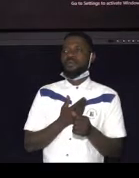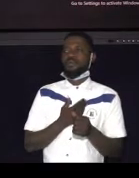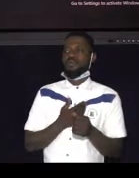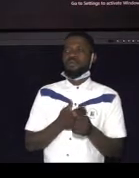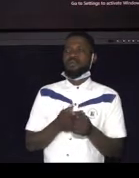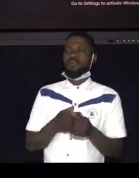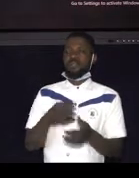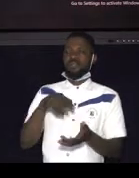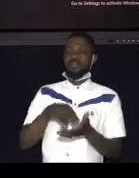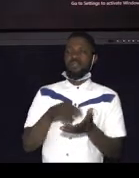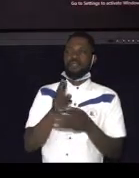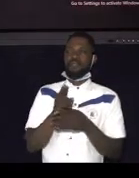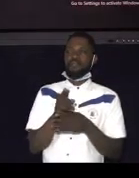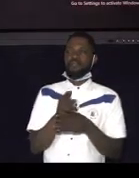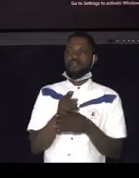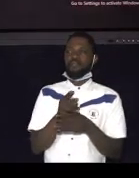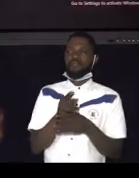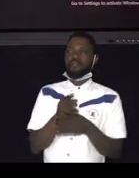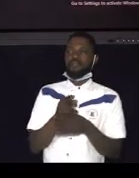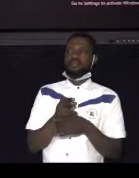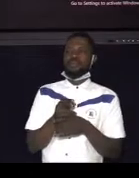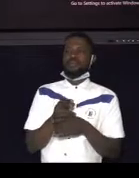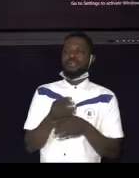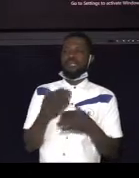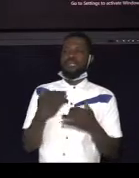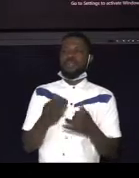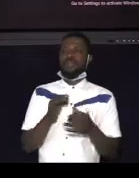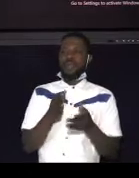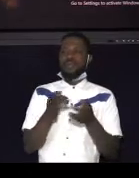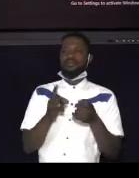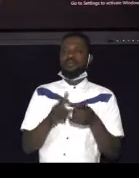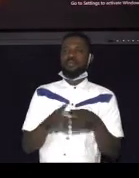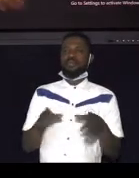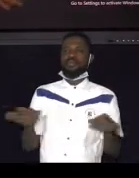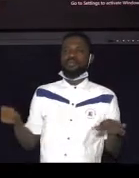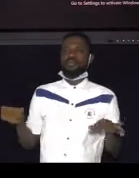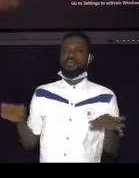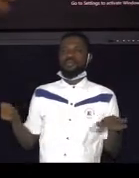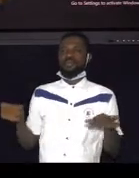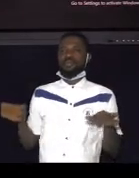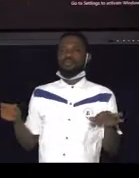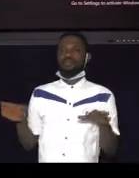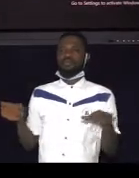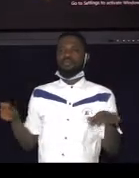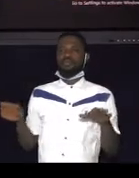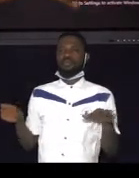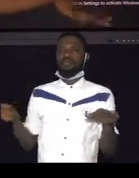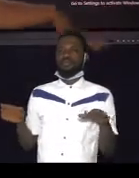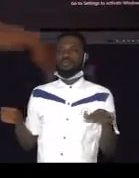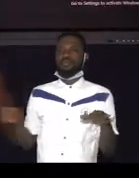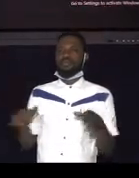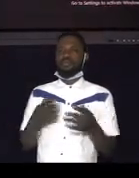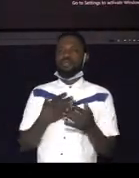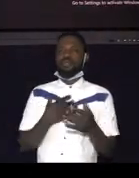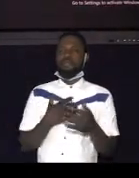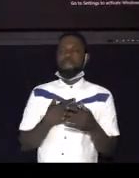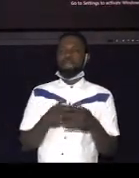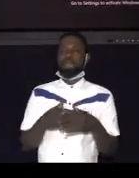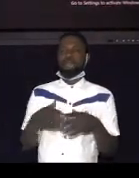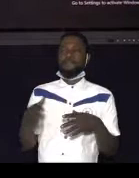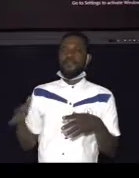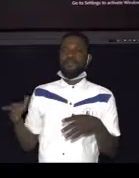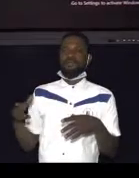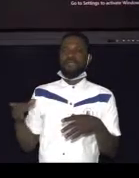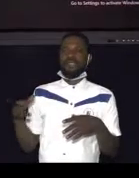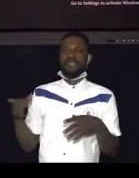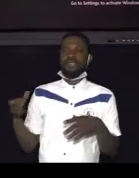up right now. Okay. Now, I want you to stretch your arms like this, stretch your arms like this. Now,